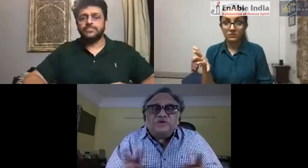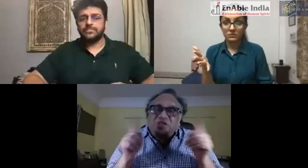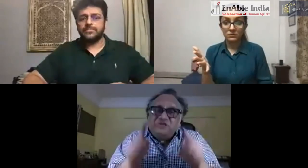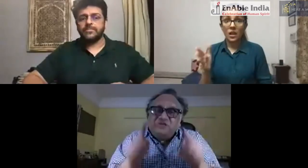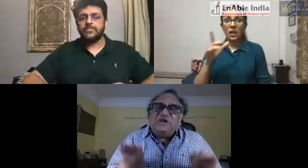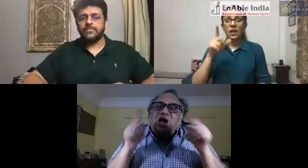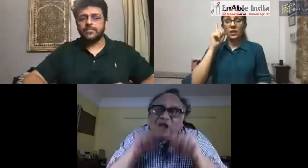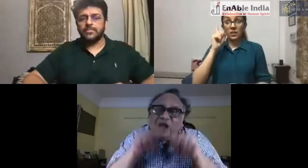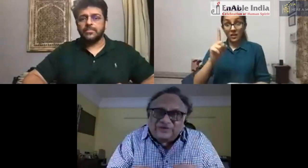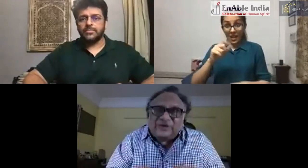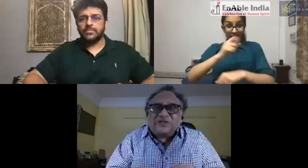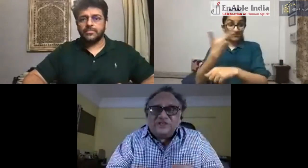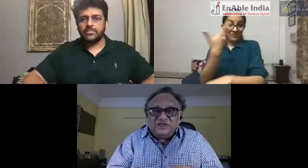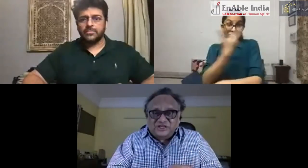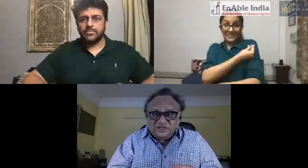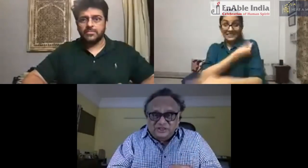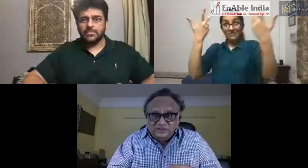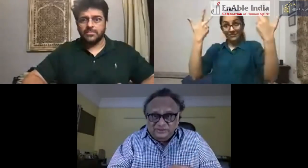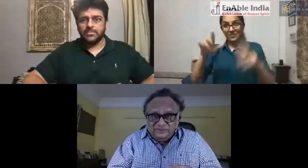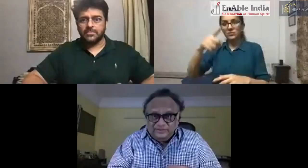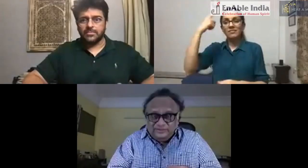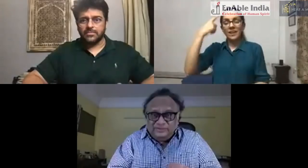So, even after vaccination,